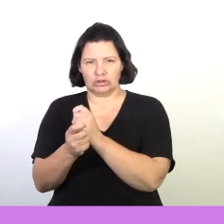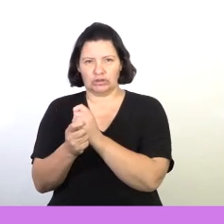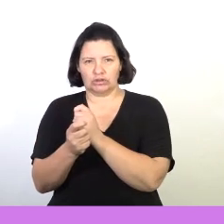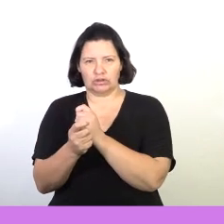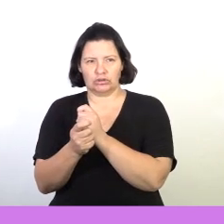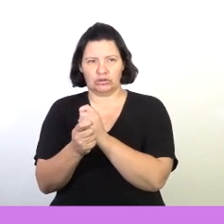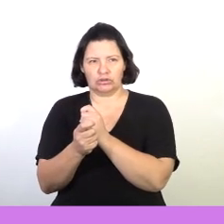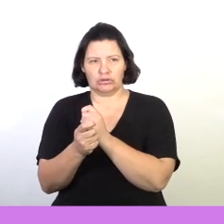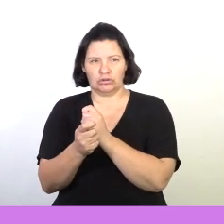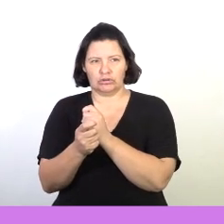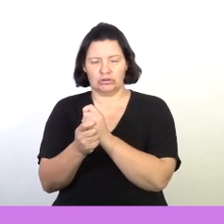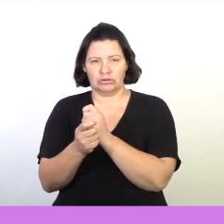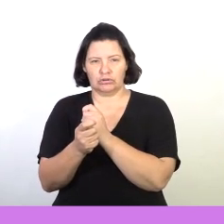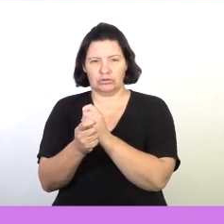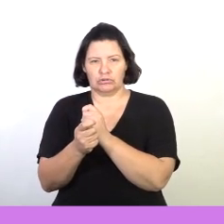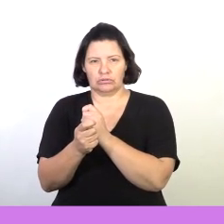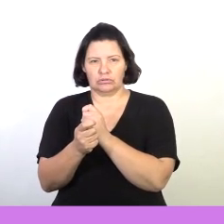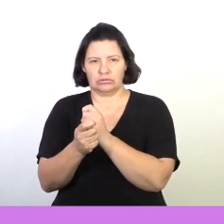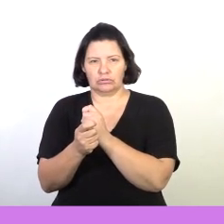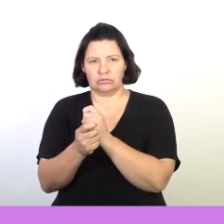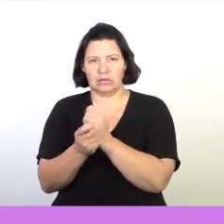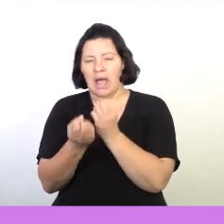be converted to